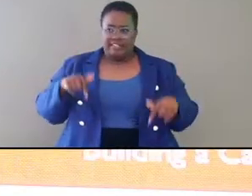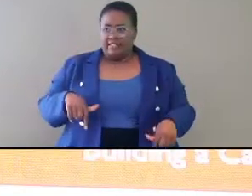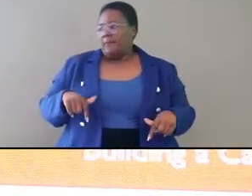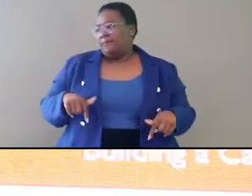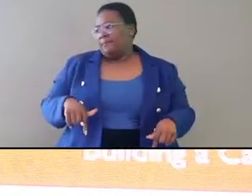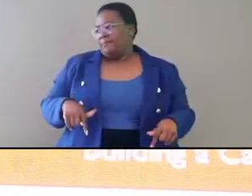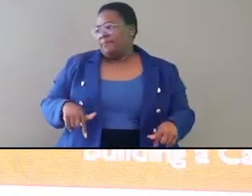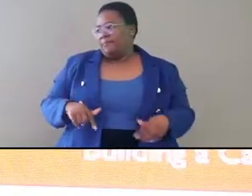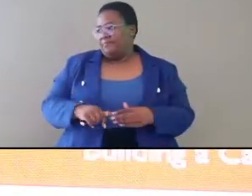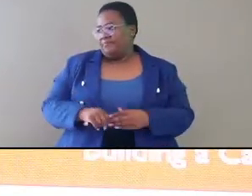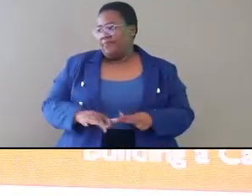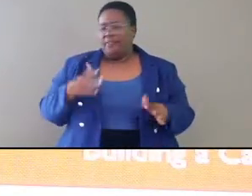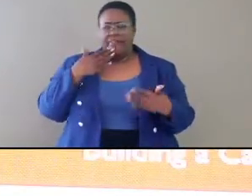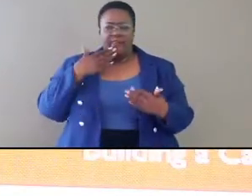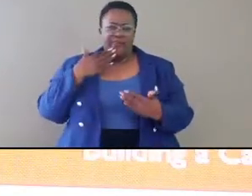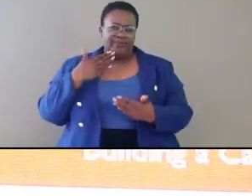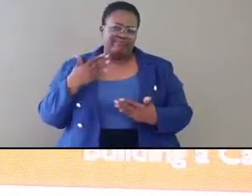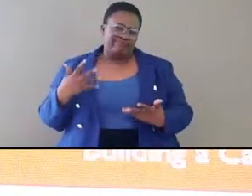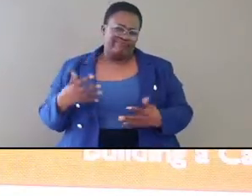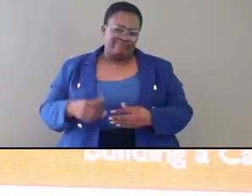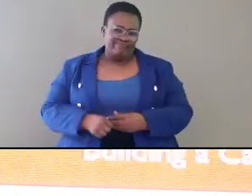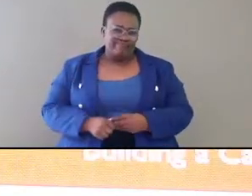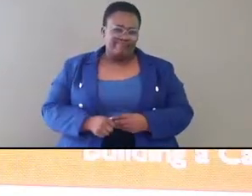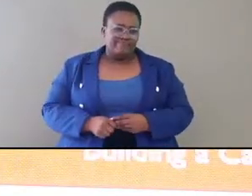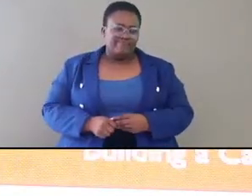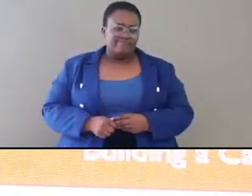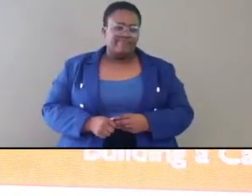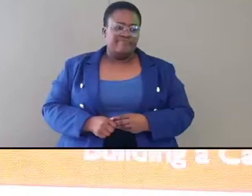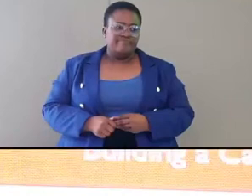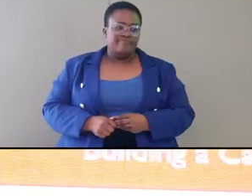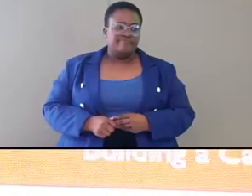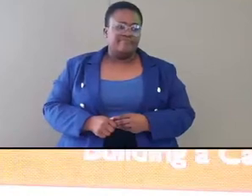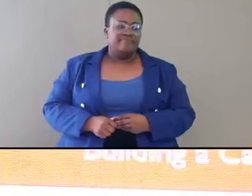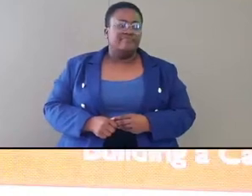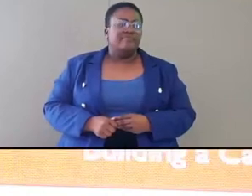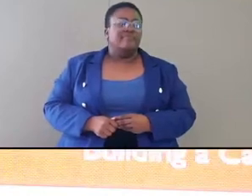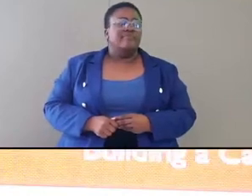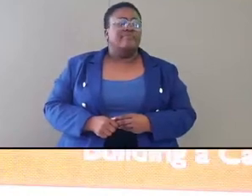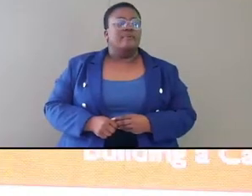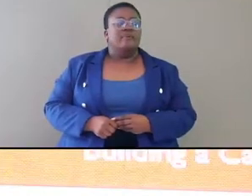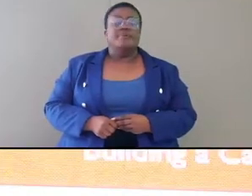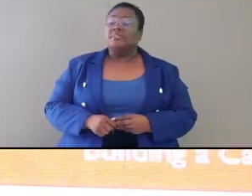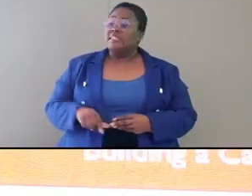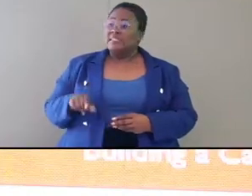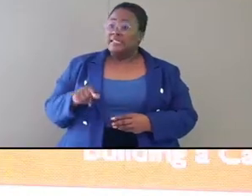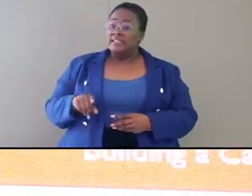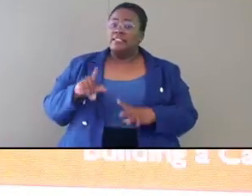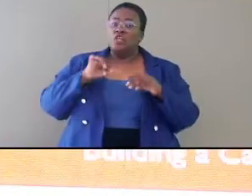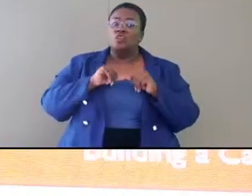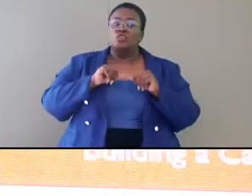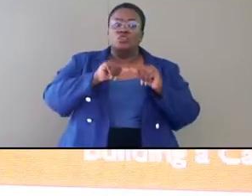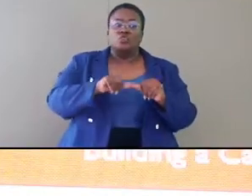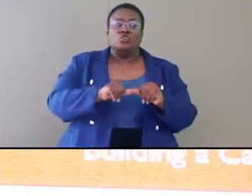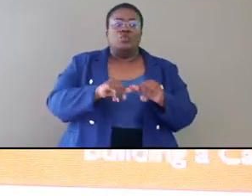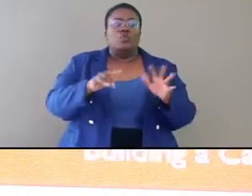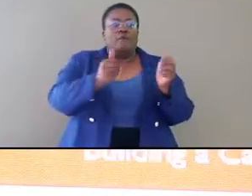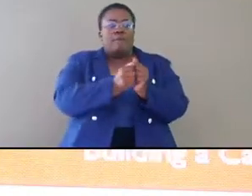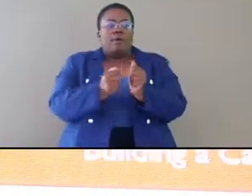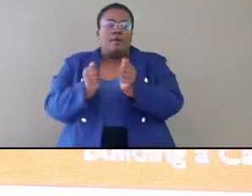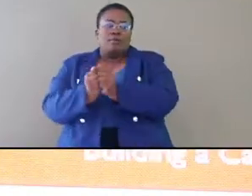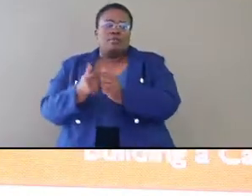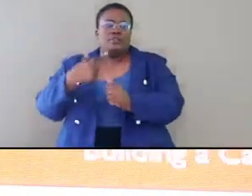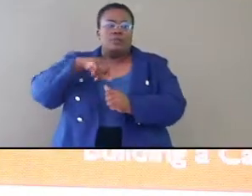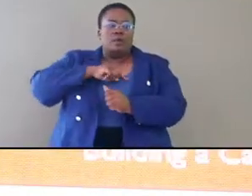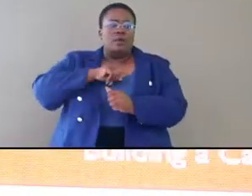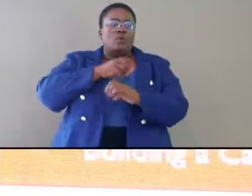place. Thank you very much. This is the continuation of our partnership. We